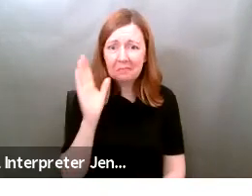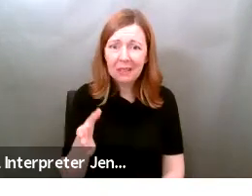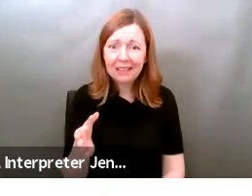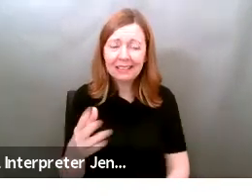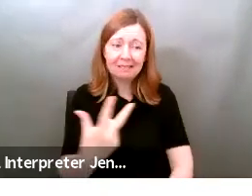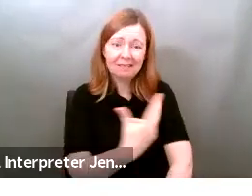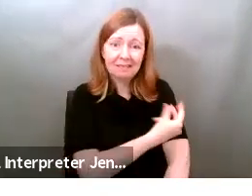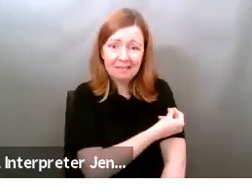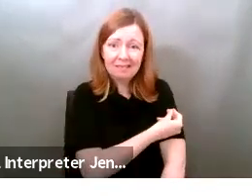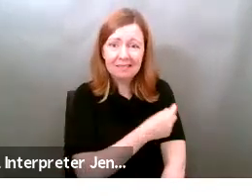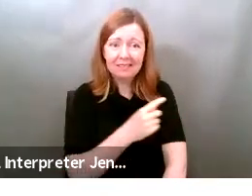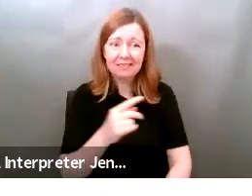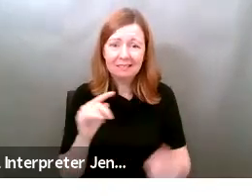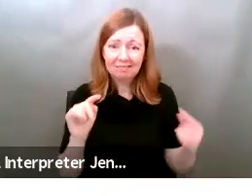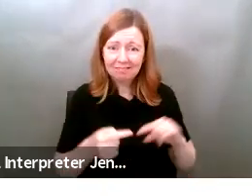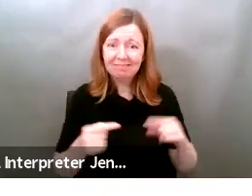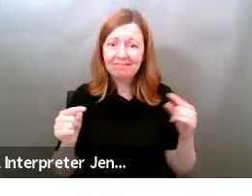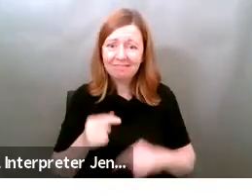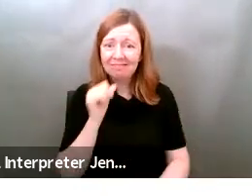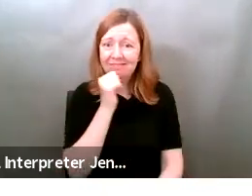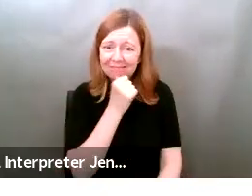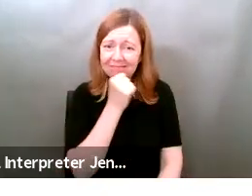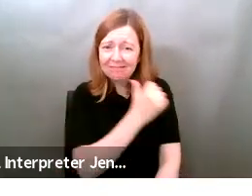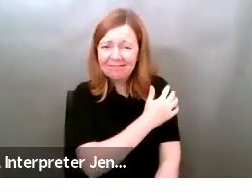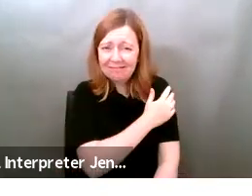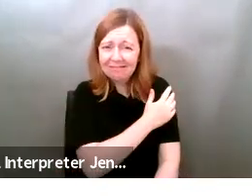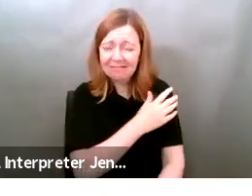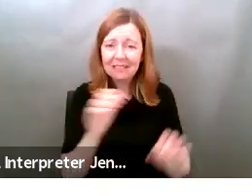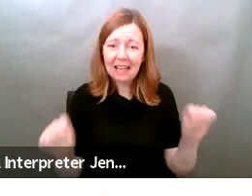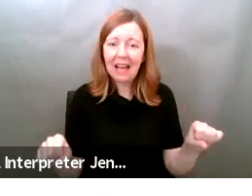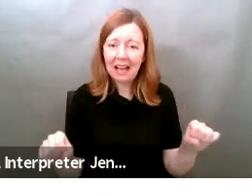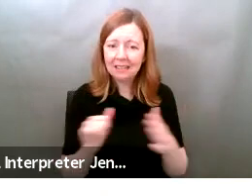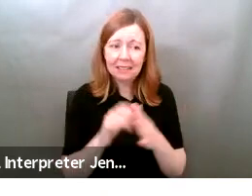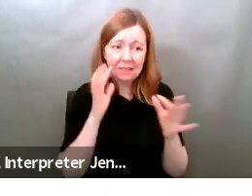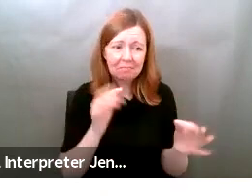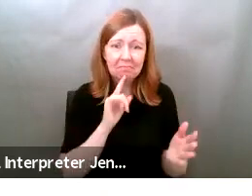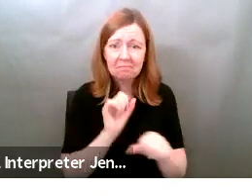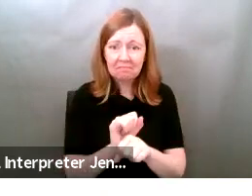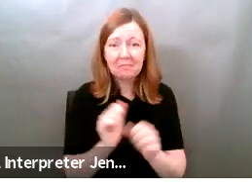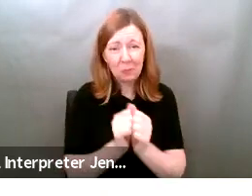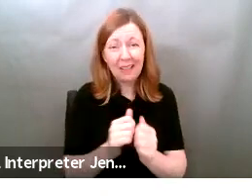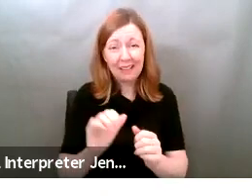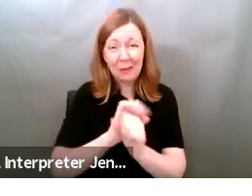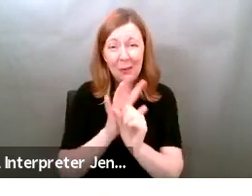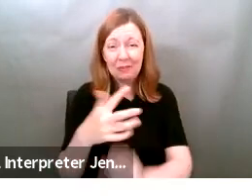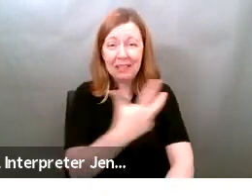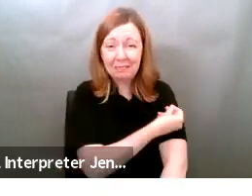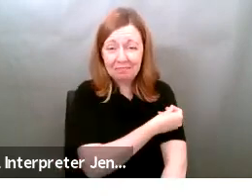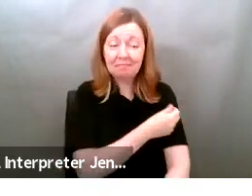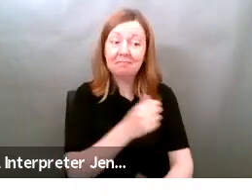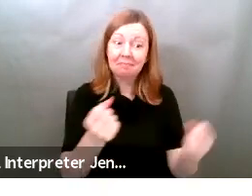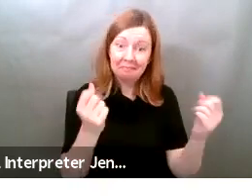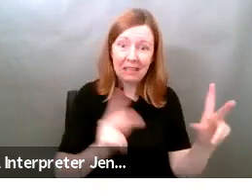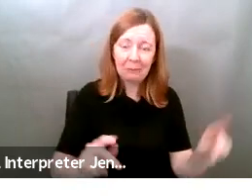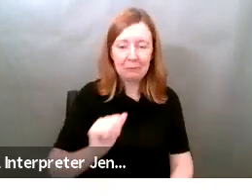it goes in, and your arm can ache for a couple of days afterwards. That's definitely true with this shot. Many people, myself